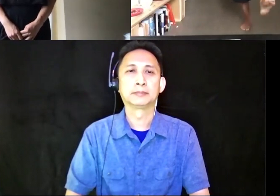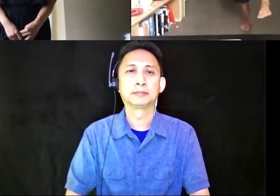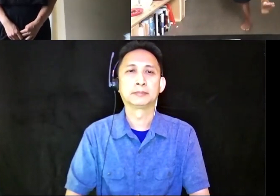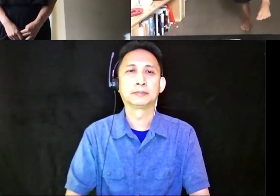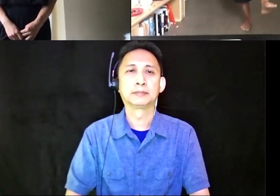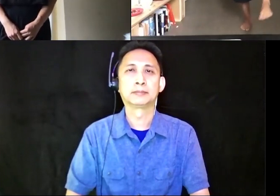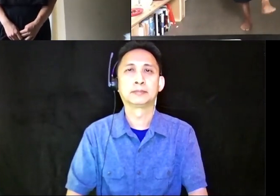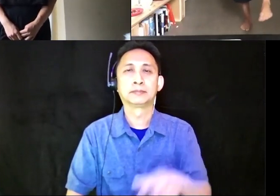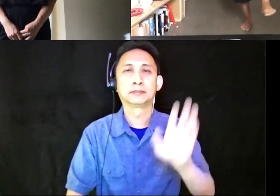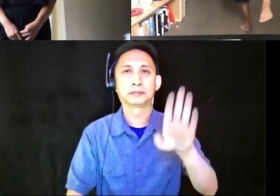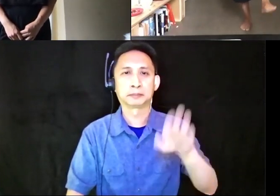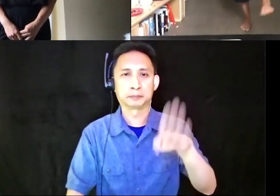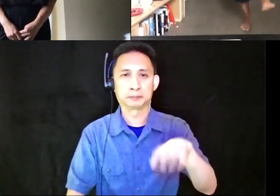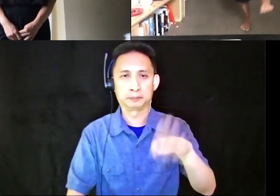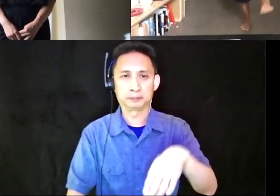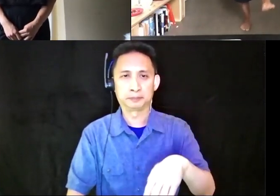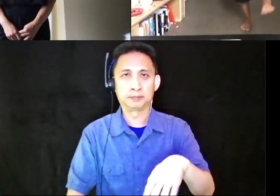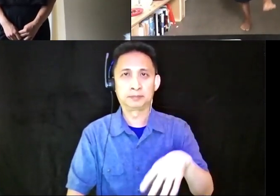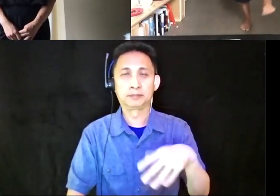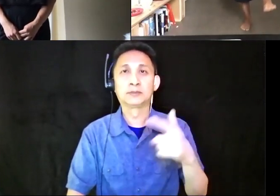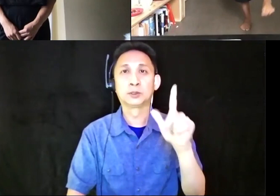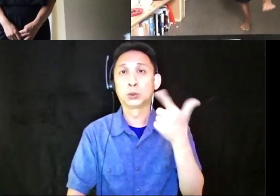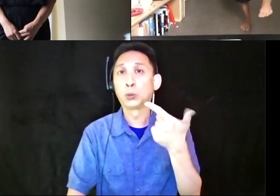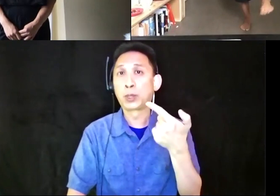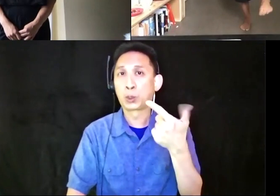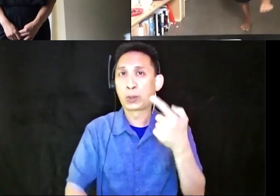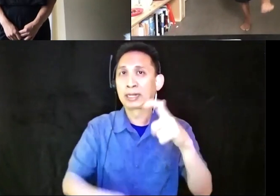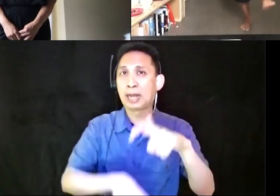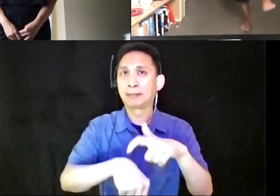Point and flex 21 times.